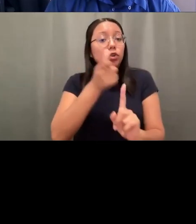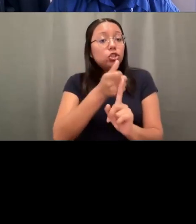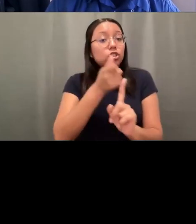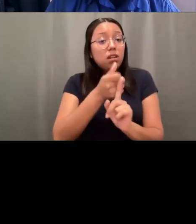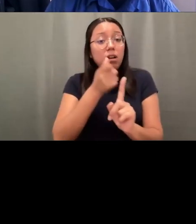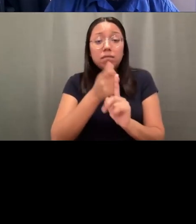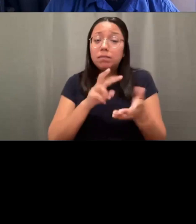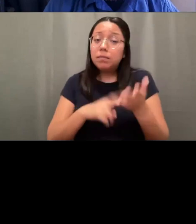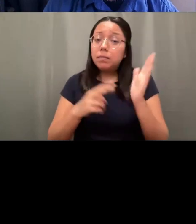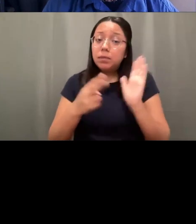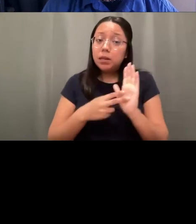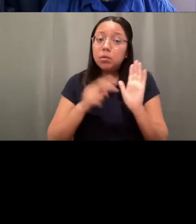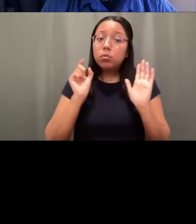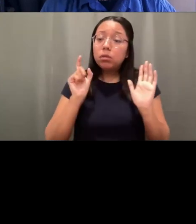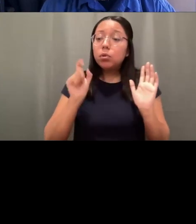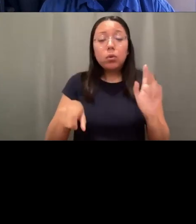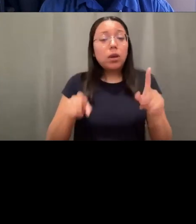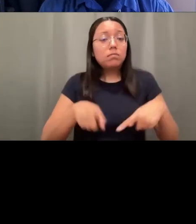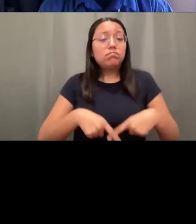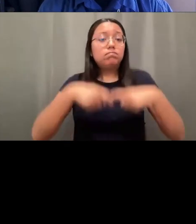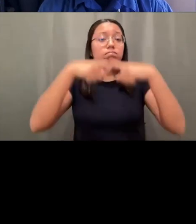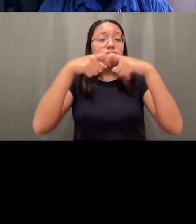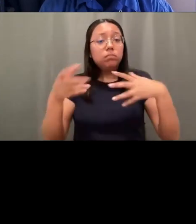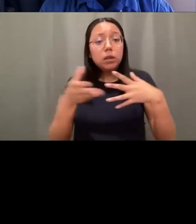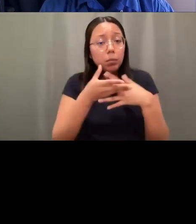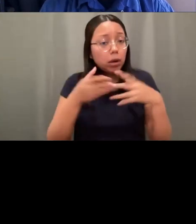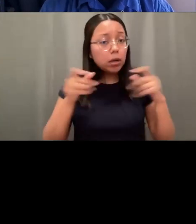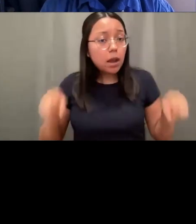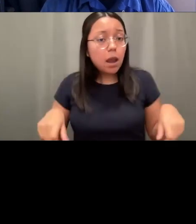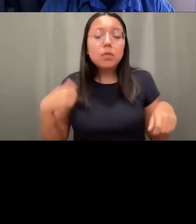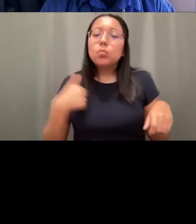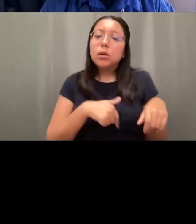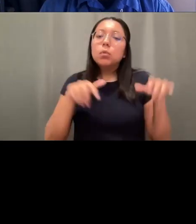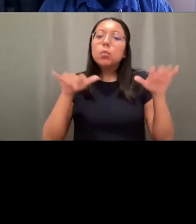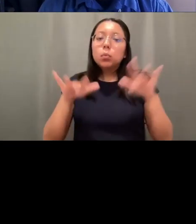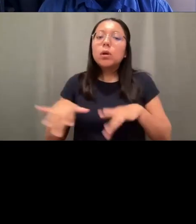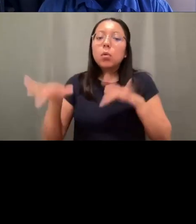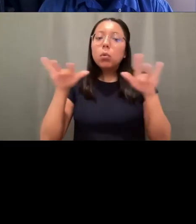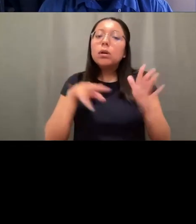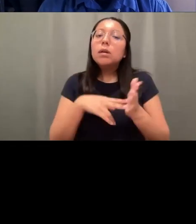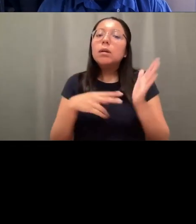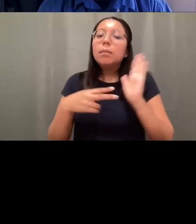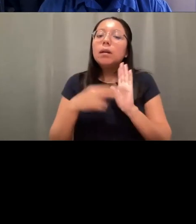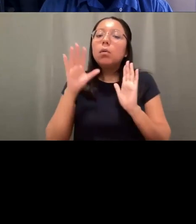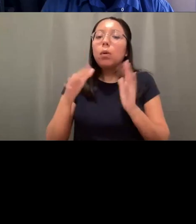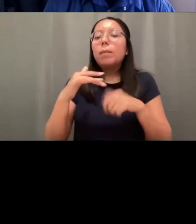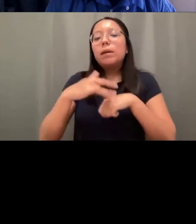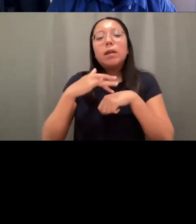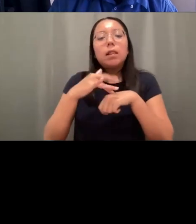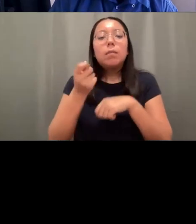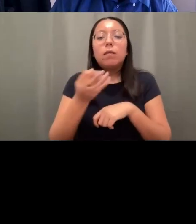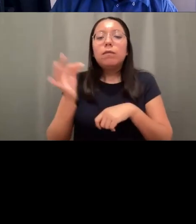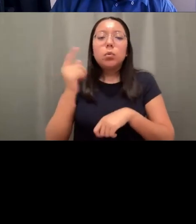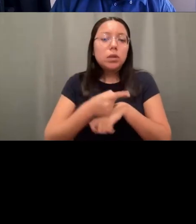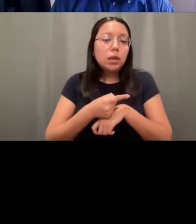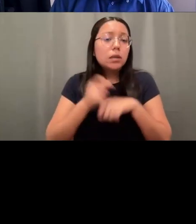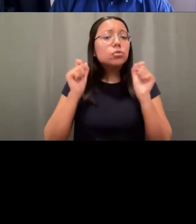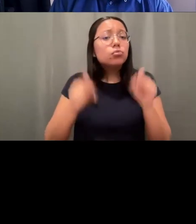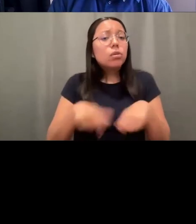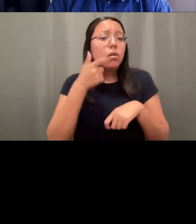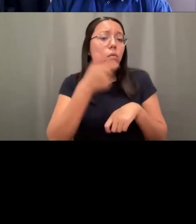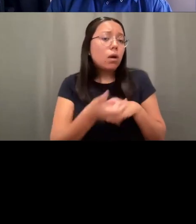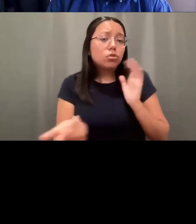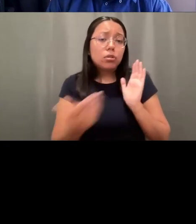while. We are recording, so we will have the recording up in a couple of days, and you can come back to it if you would like to.